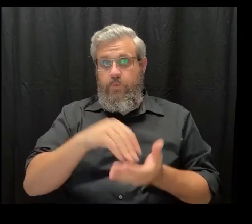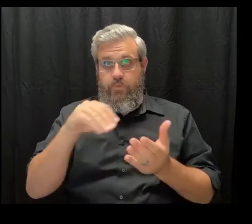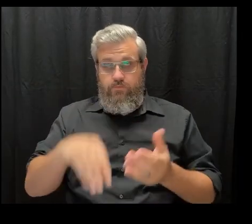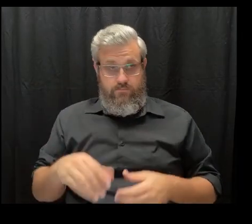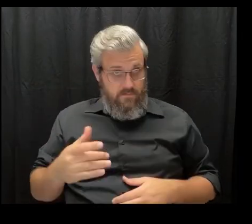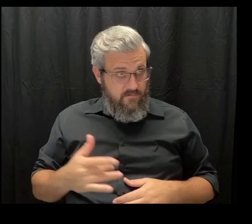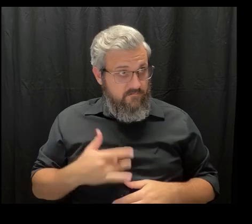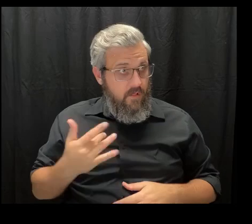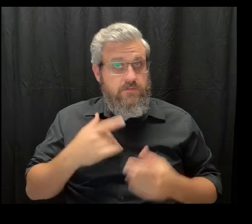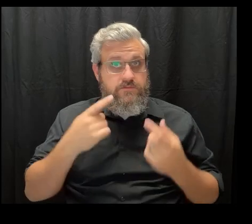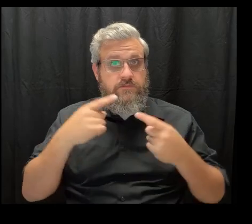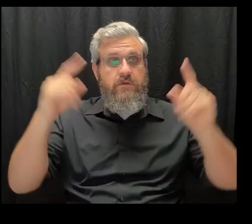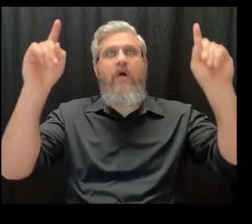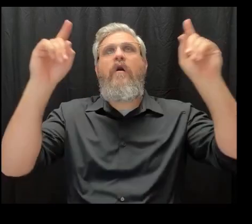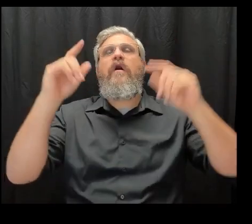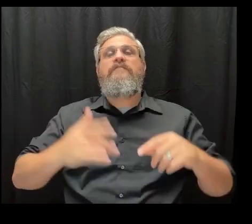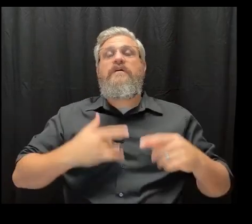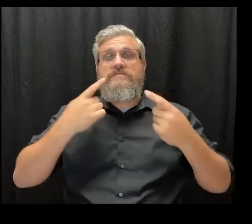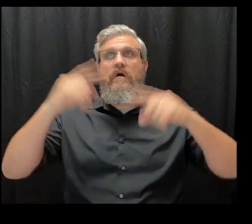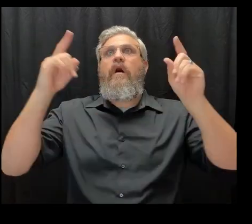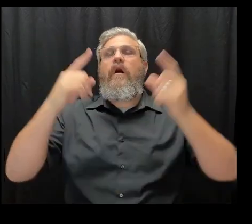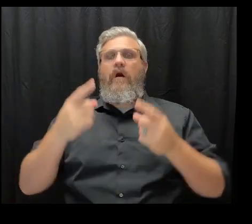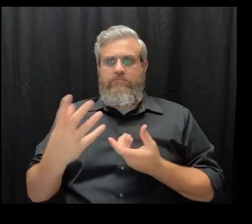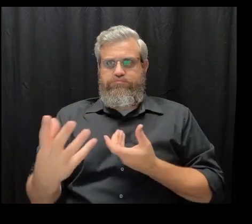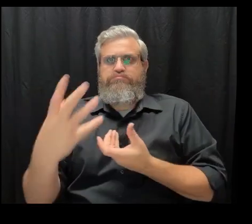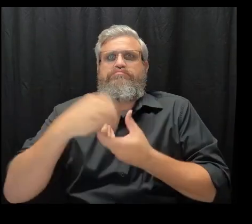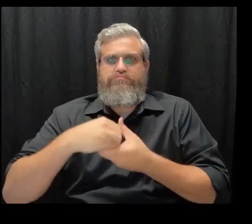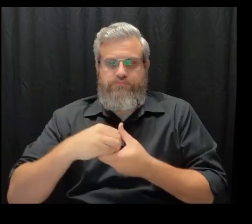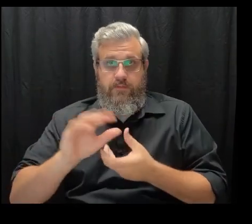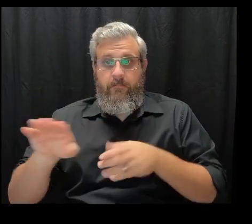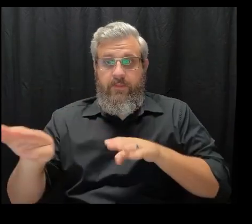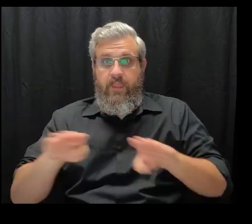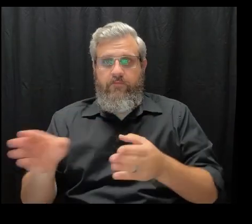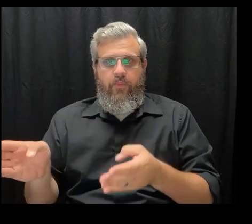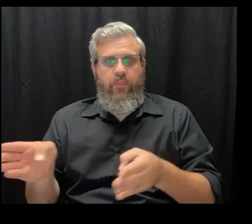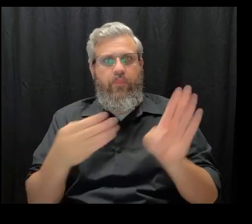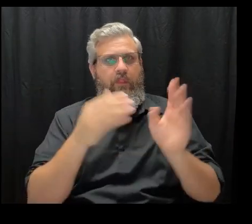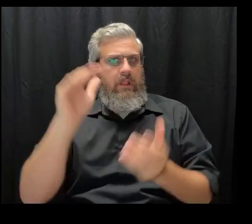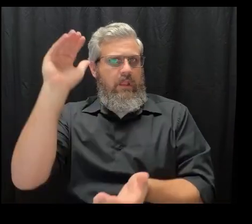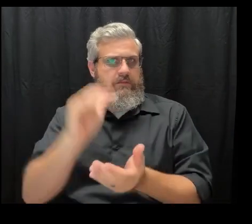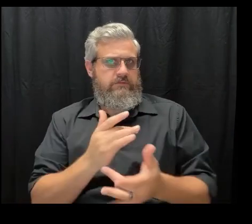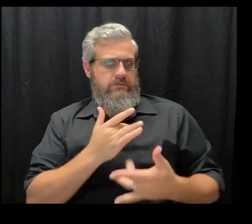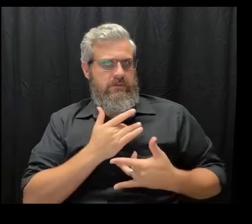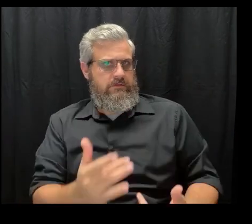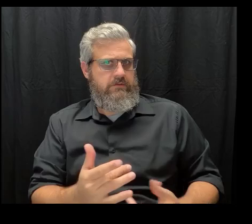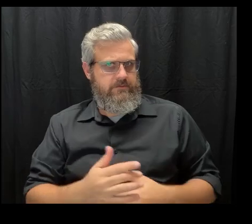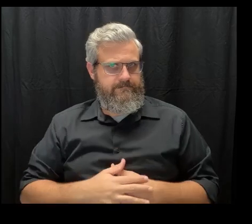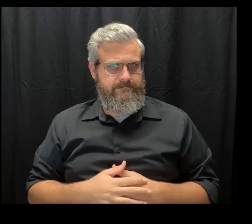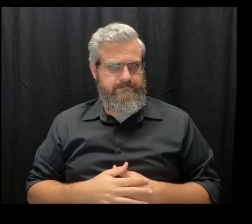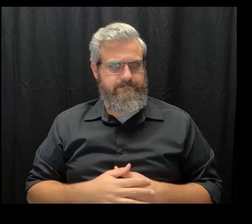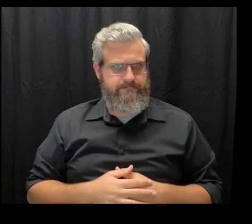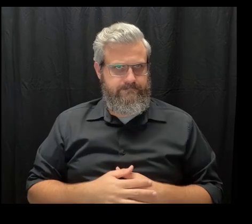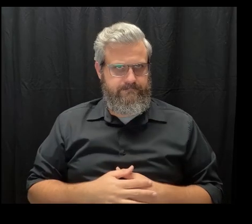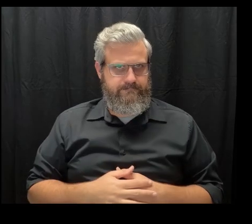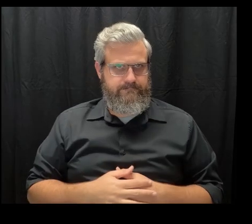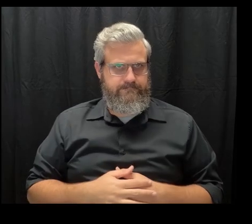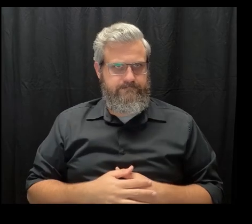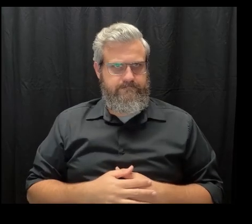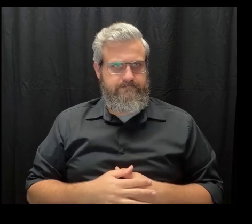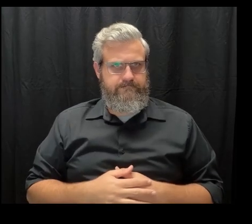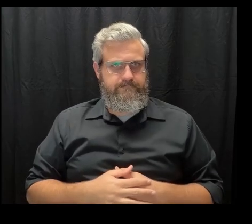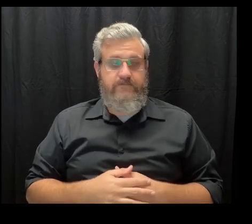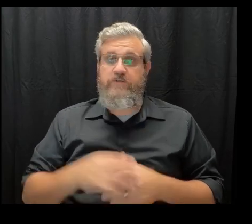stay engaged and less likely to display challenging behavior. Students are more likely